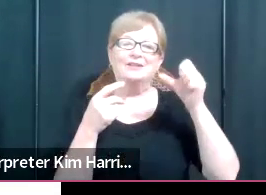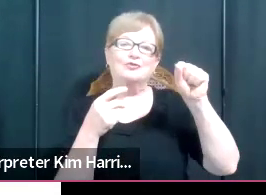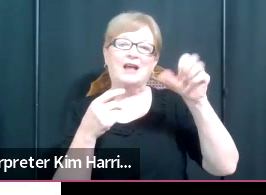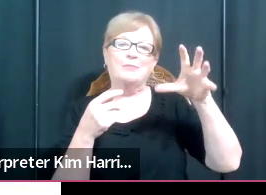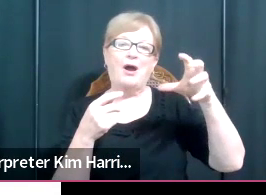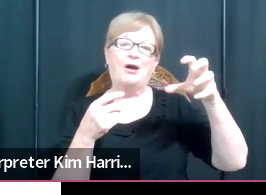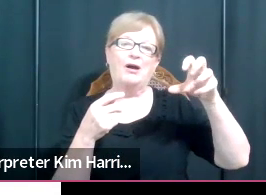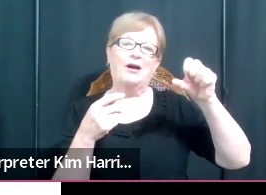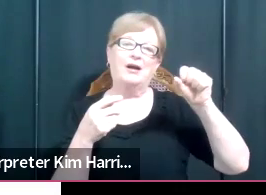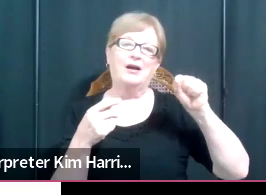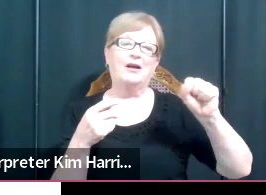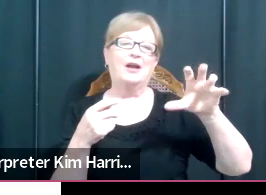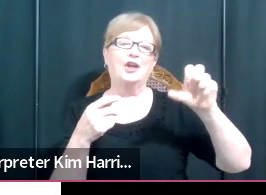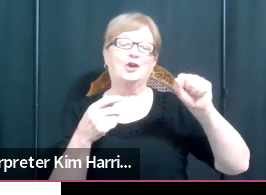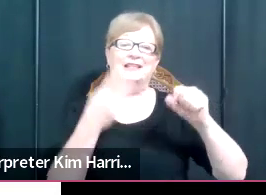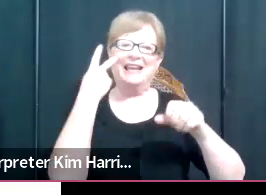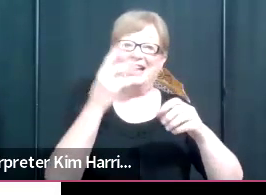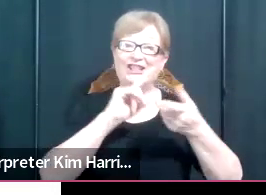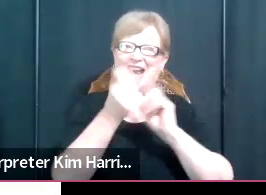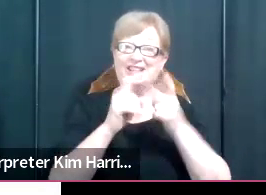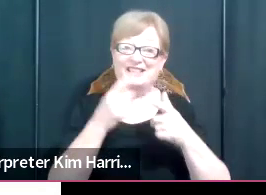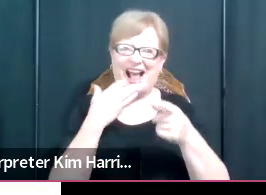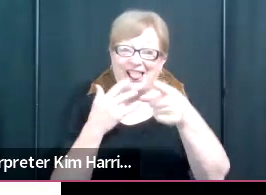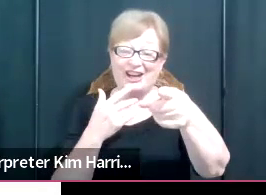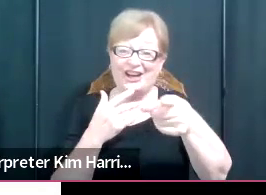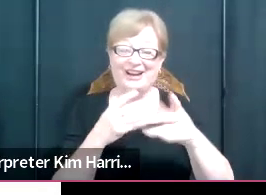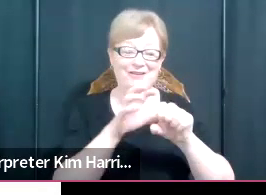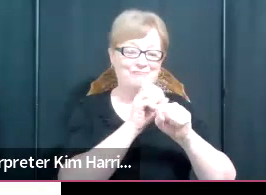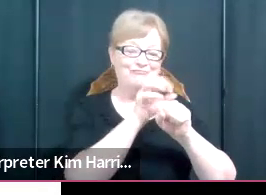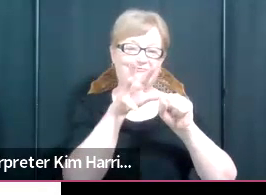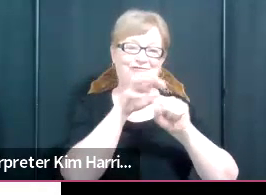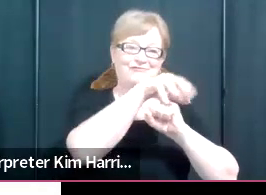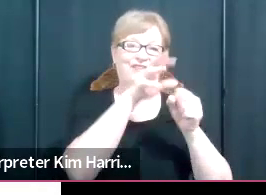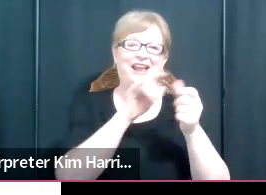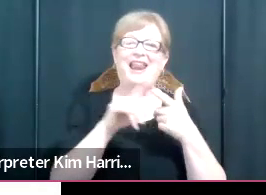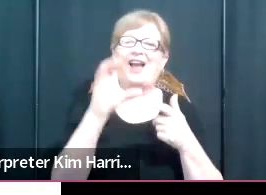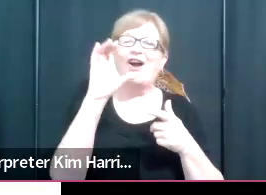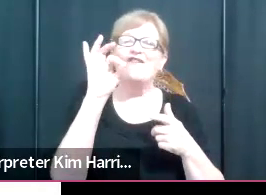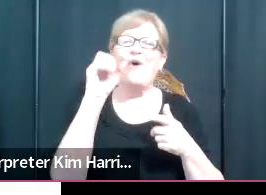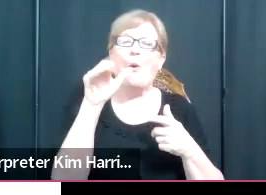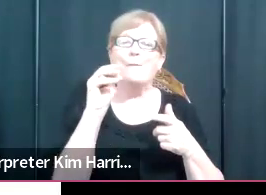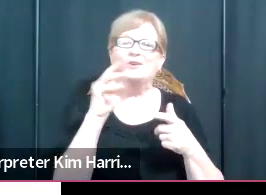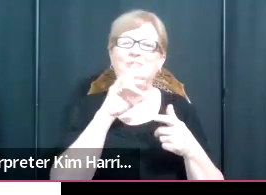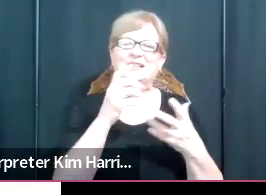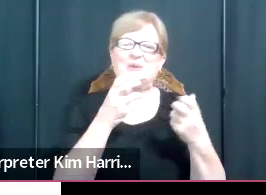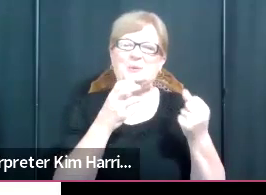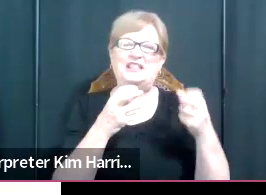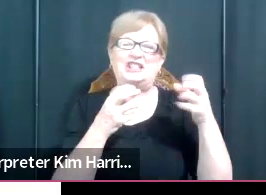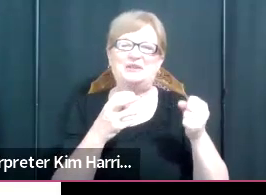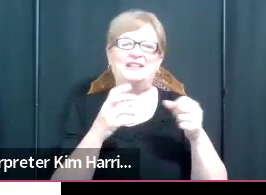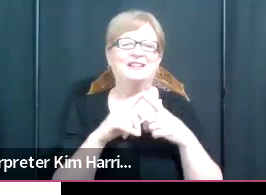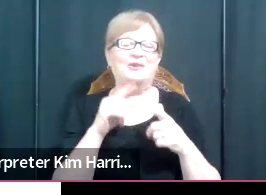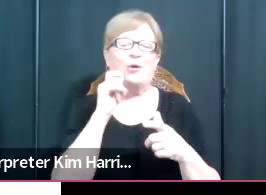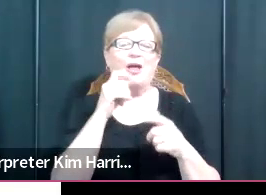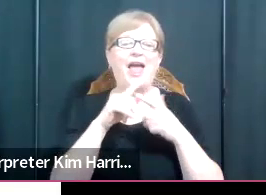it, you can see it changes color. There's kind of purple foam inside, and it's really squishy. To the right of